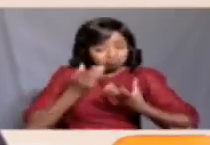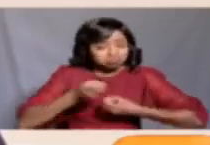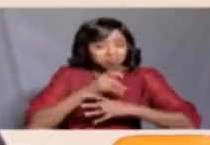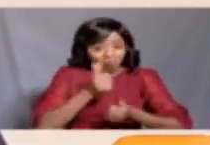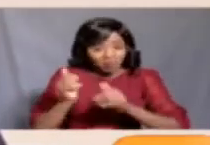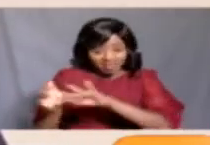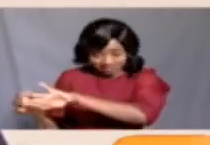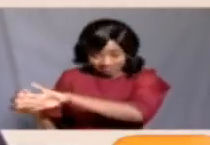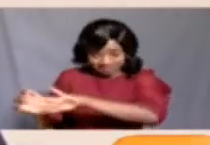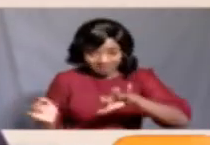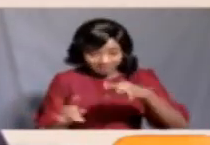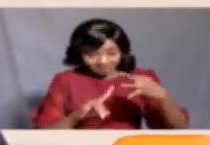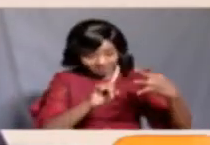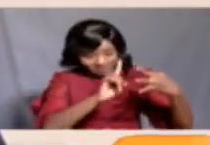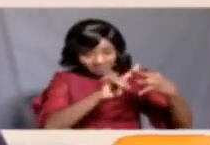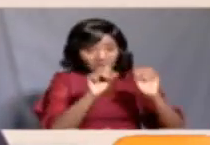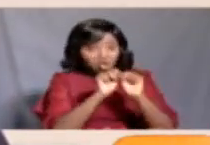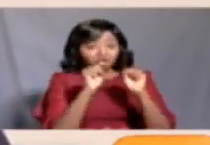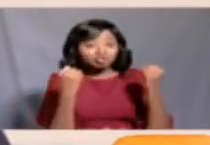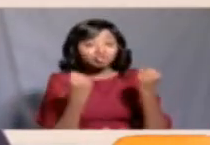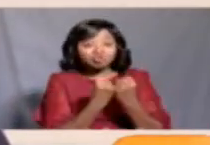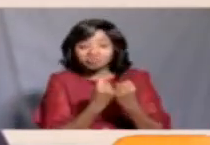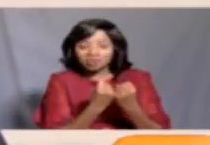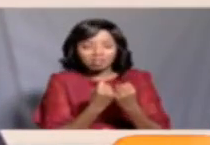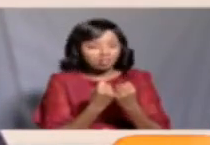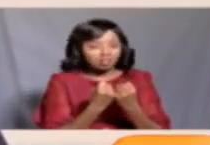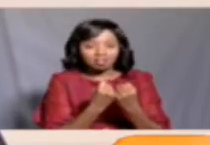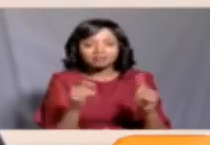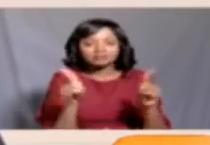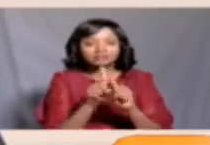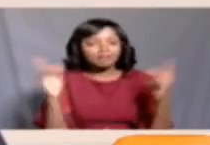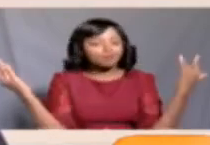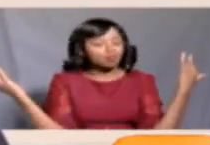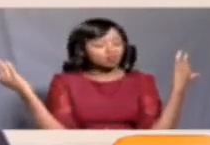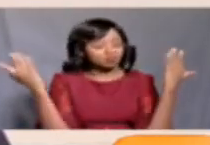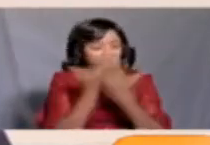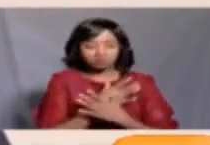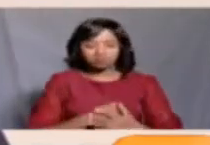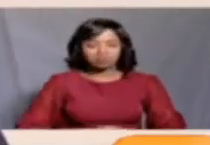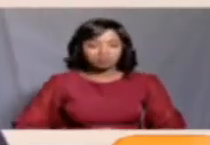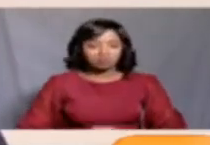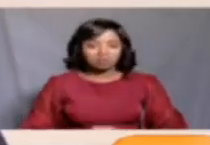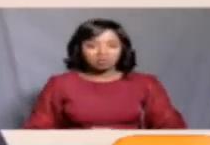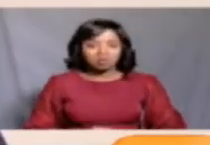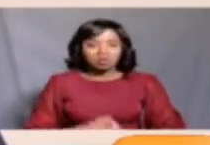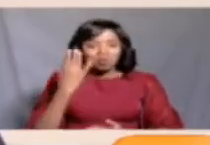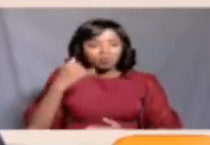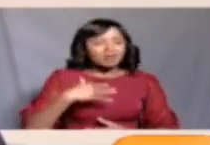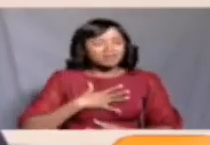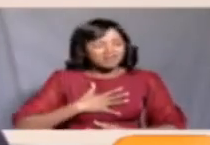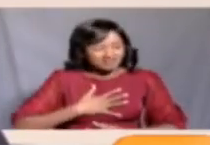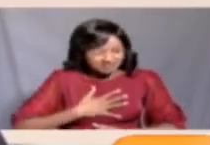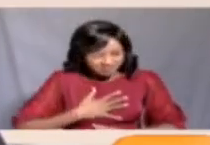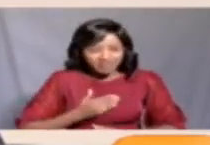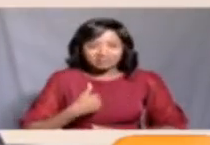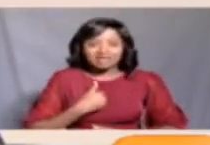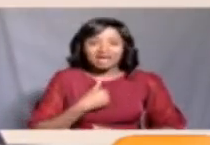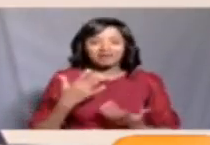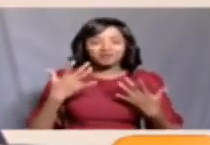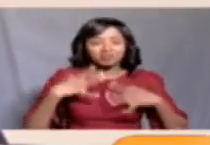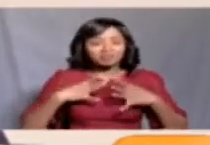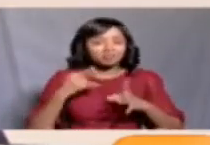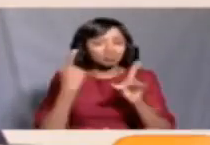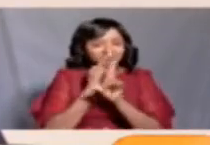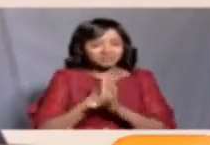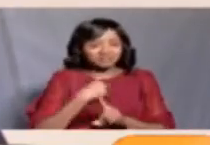Victoria, we are in the dark ages. And I'm saying that with a lot of respect to the senior people who've actually been working on these programs in the